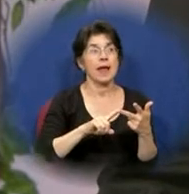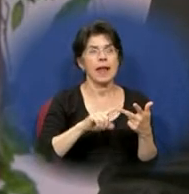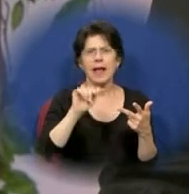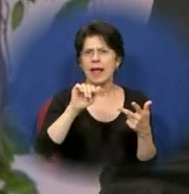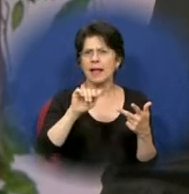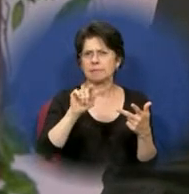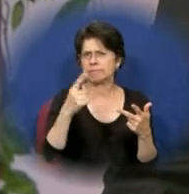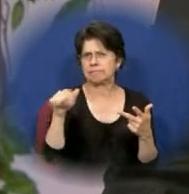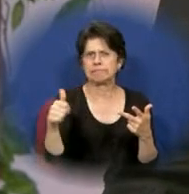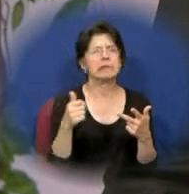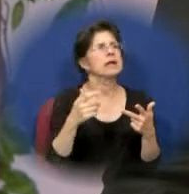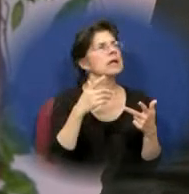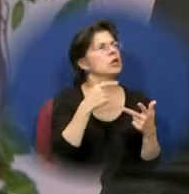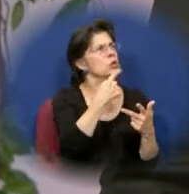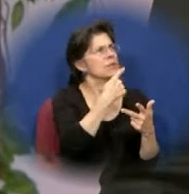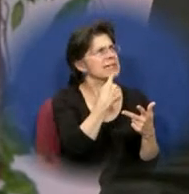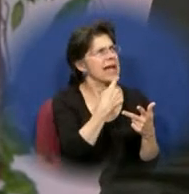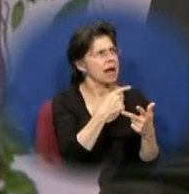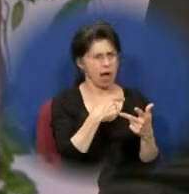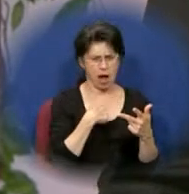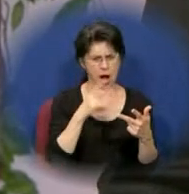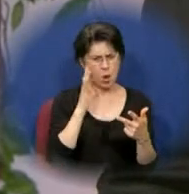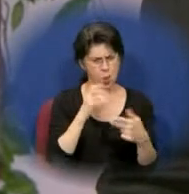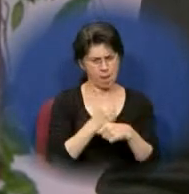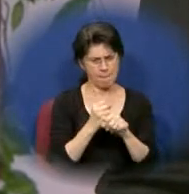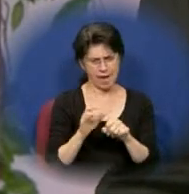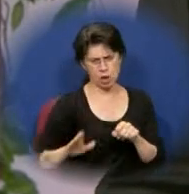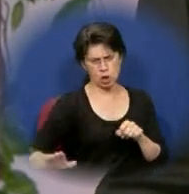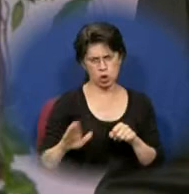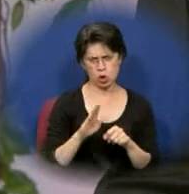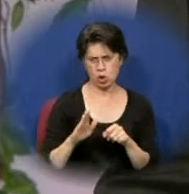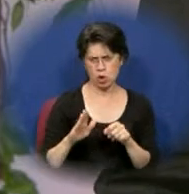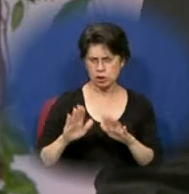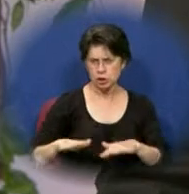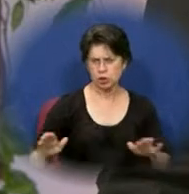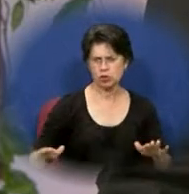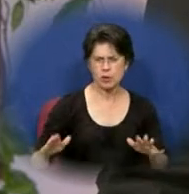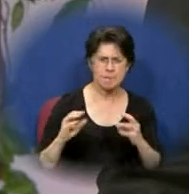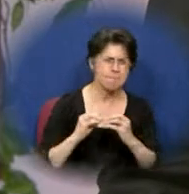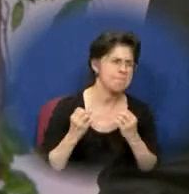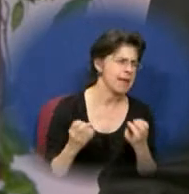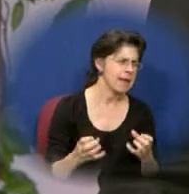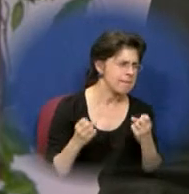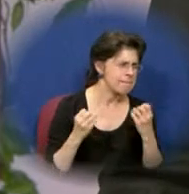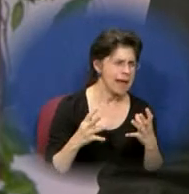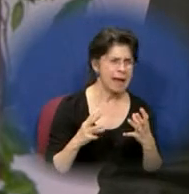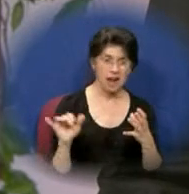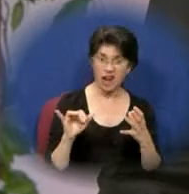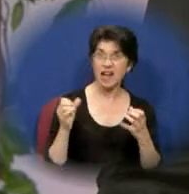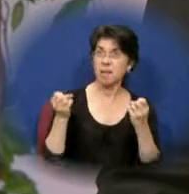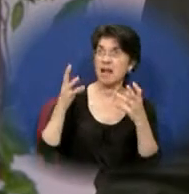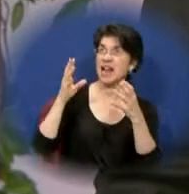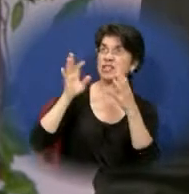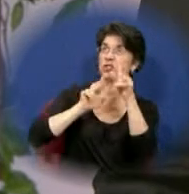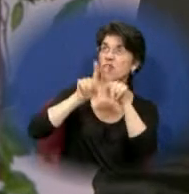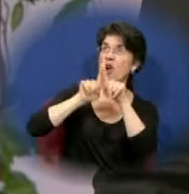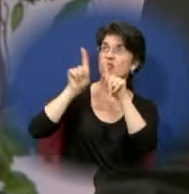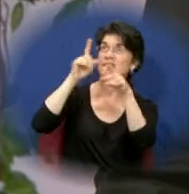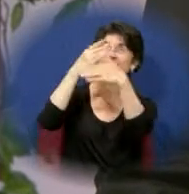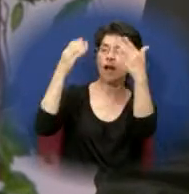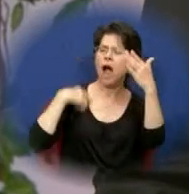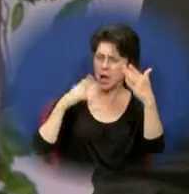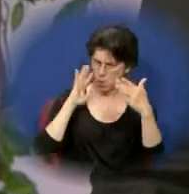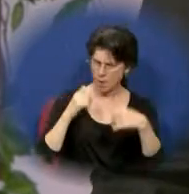saying, 'I will make your descendants as numerous as the stars in the sky, and all this land that